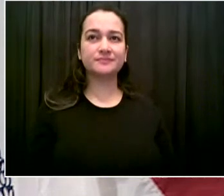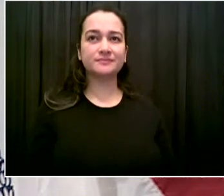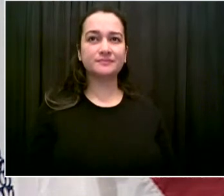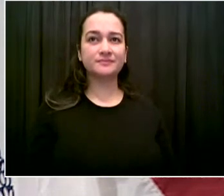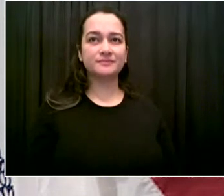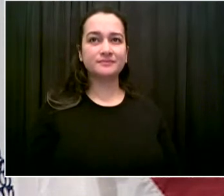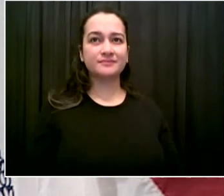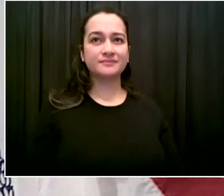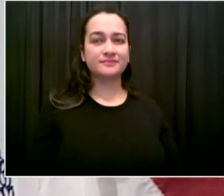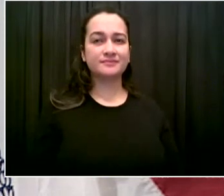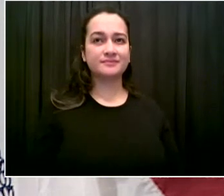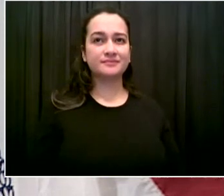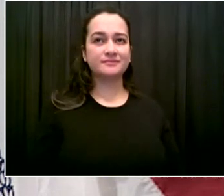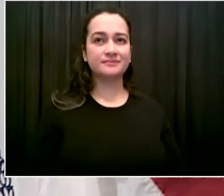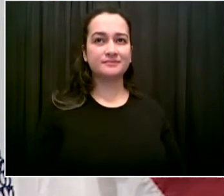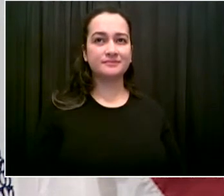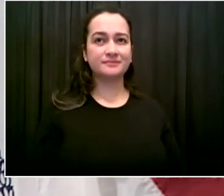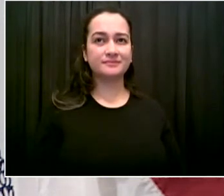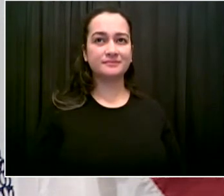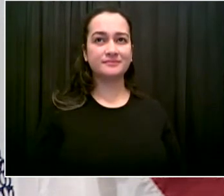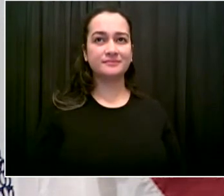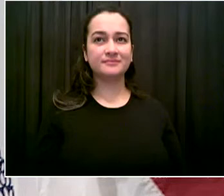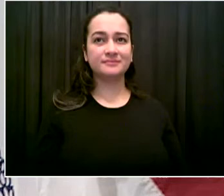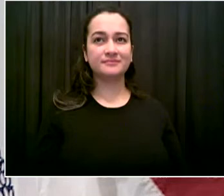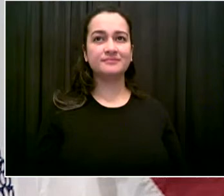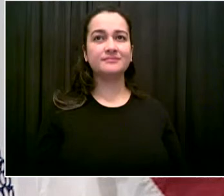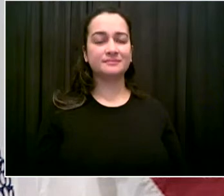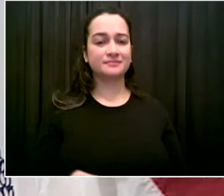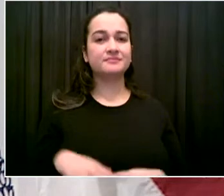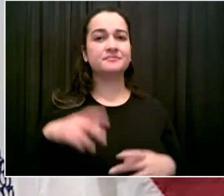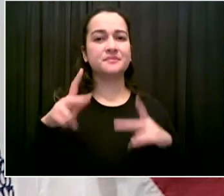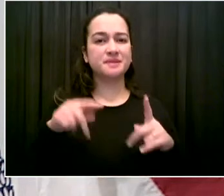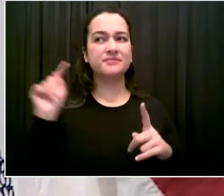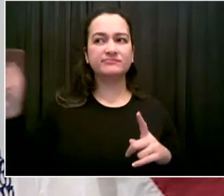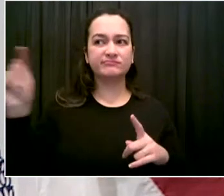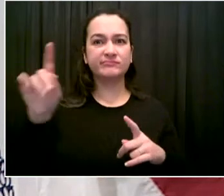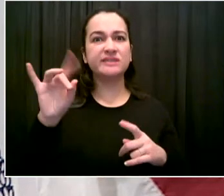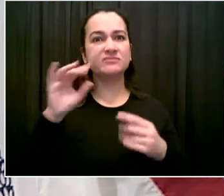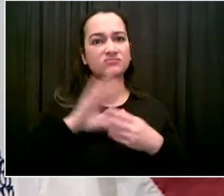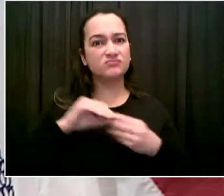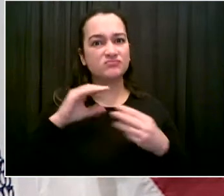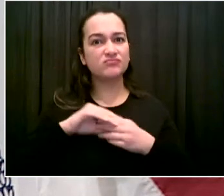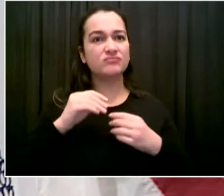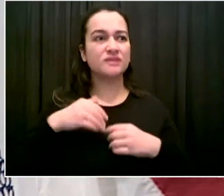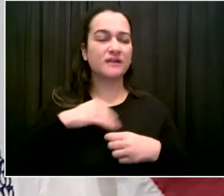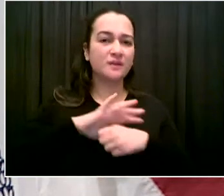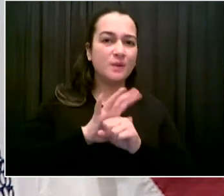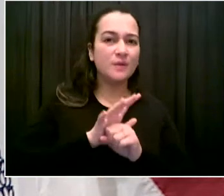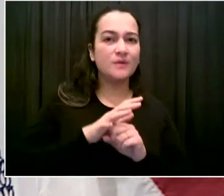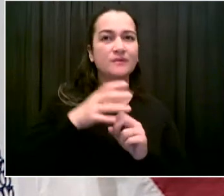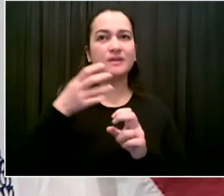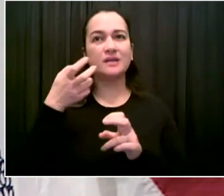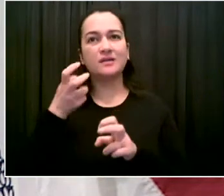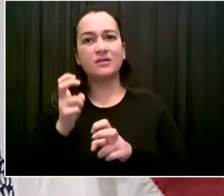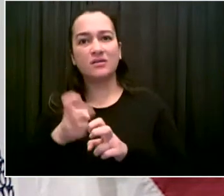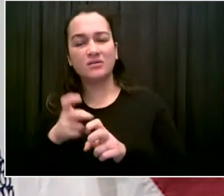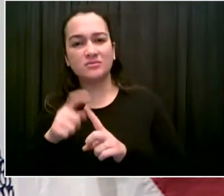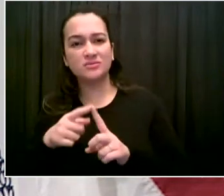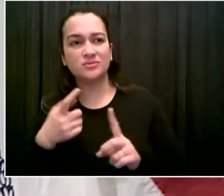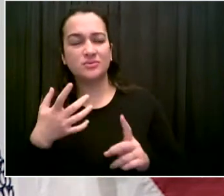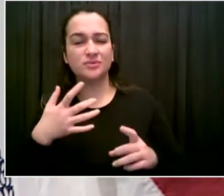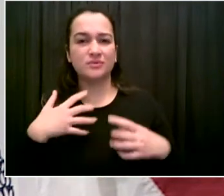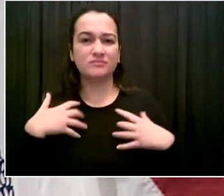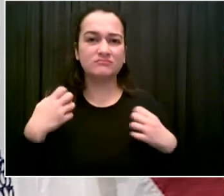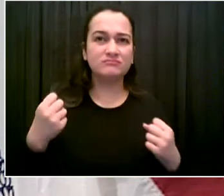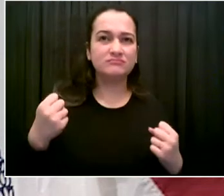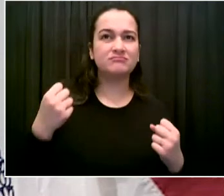getting benefit out of it. So I want to have any kind of comment on this medication, ivermectin. Okay, I'm going to